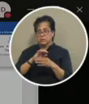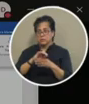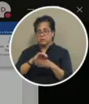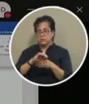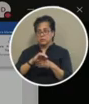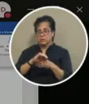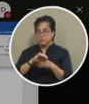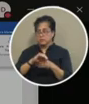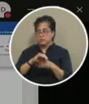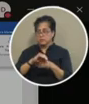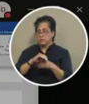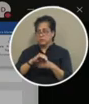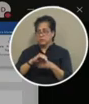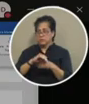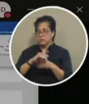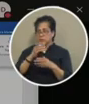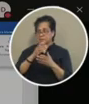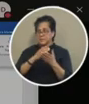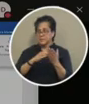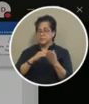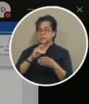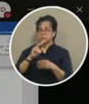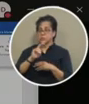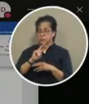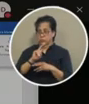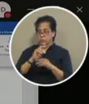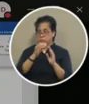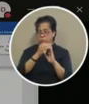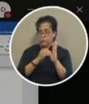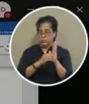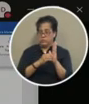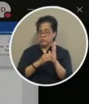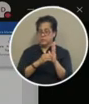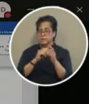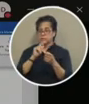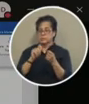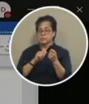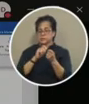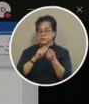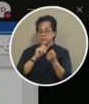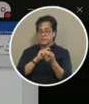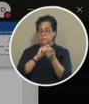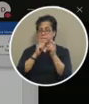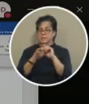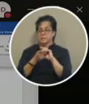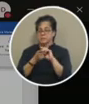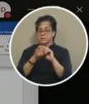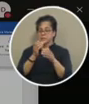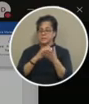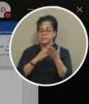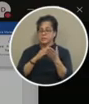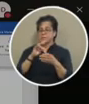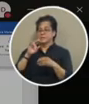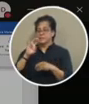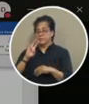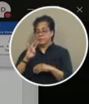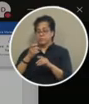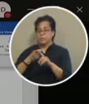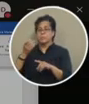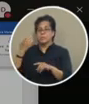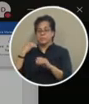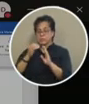part of the revision for section 2 of the ordinance. It is specifically amending section 7 of the previous